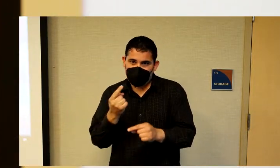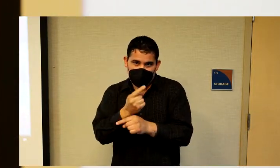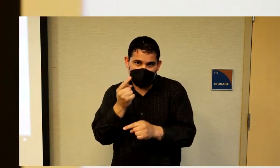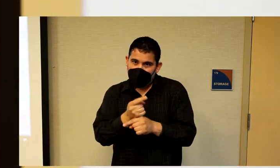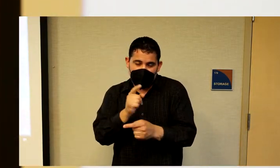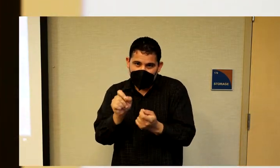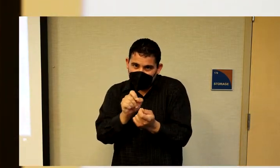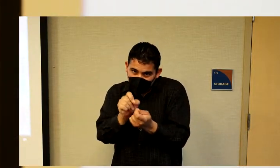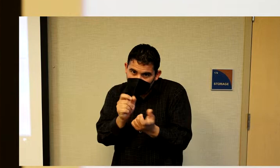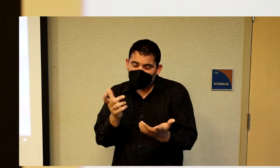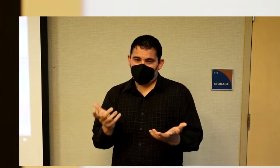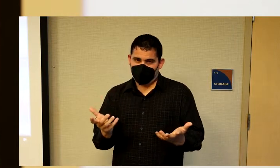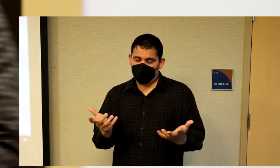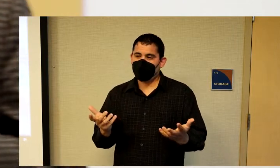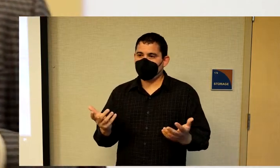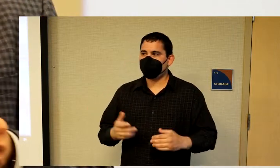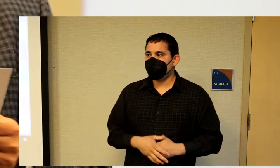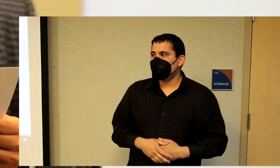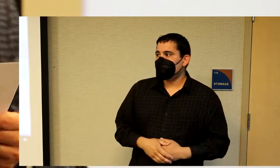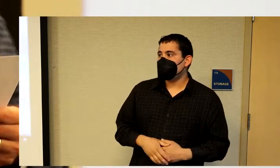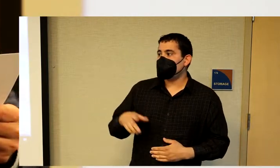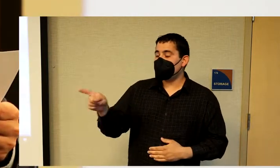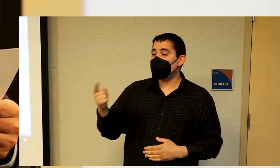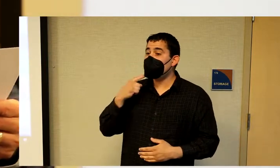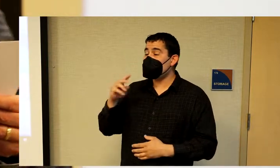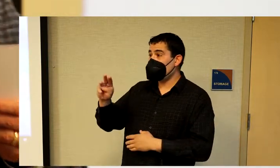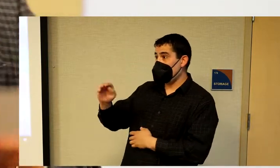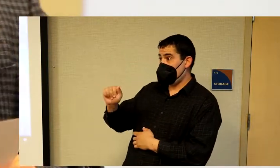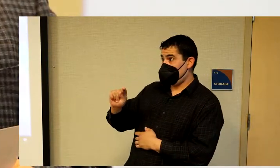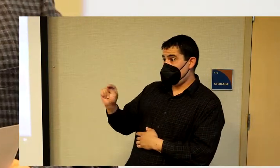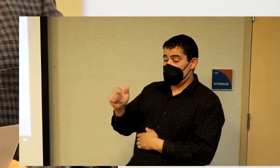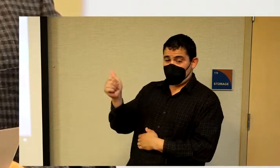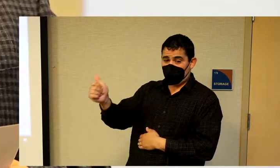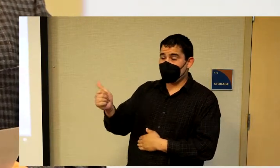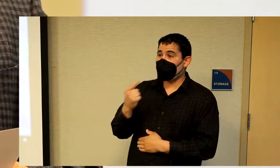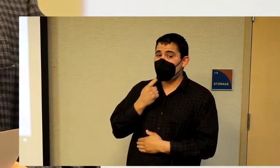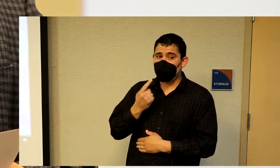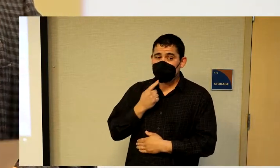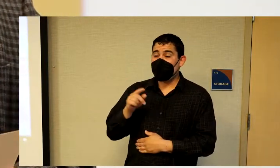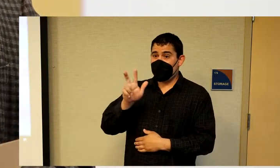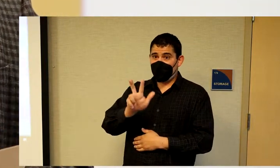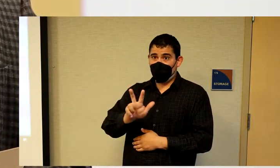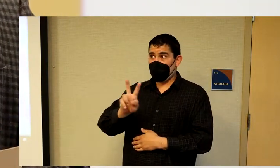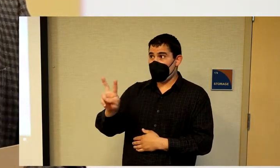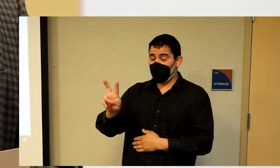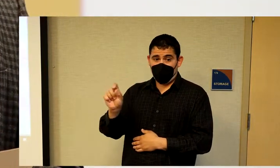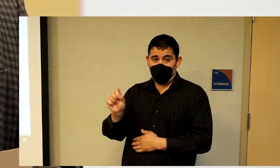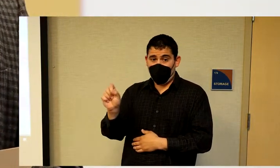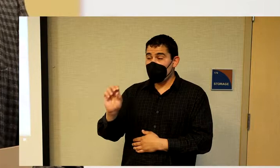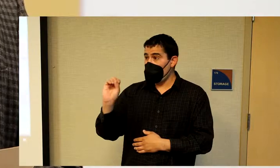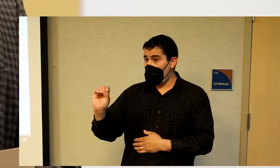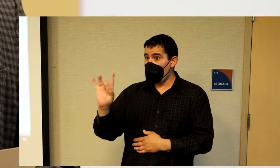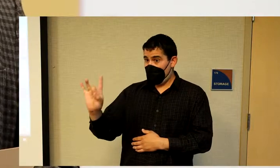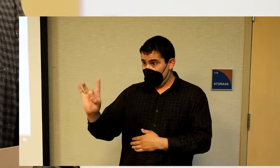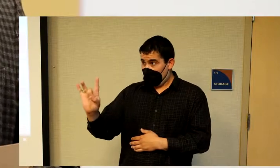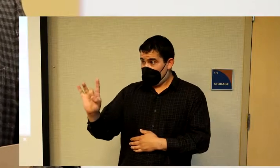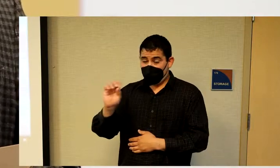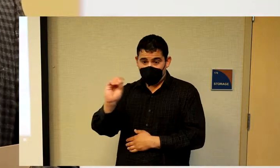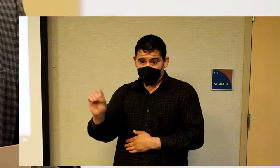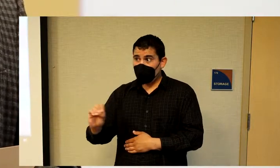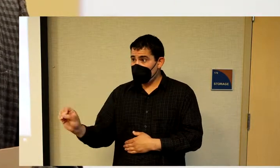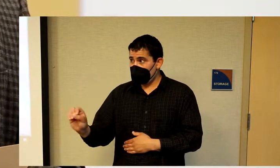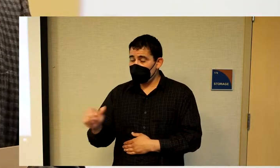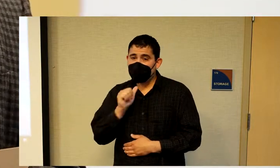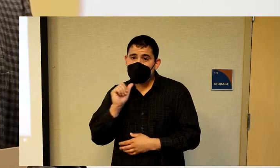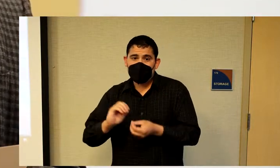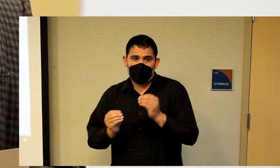Matt, you and Eddie and Fabian say it's 32.08%. That's not an enumeration like it is the census.